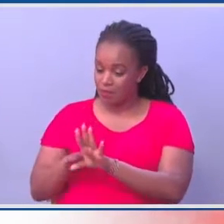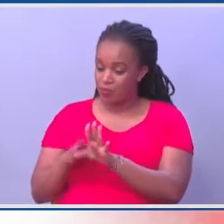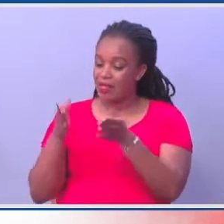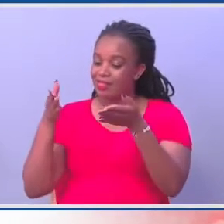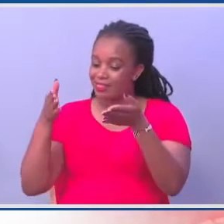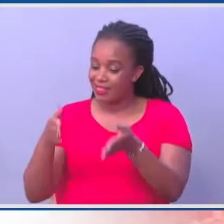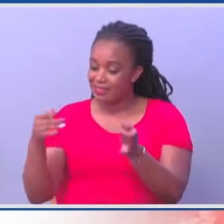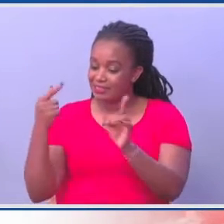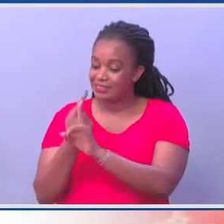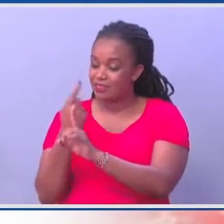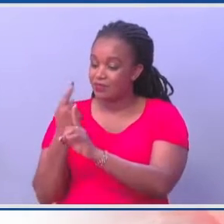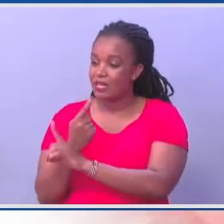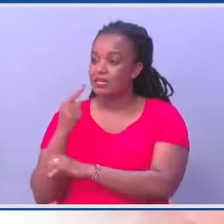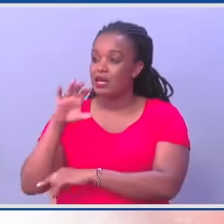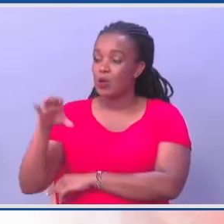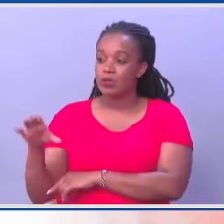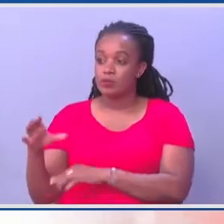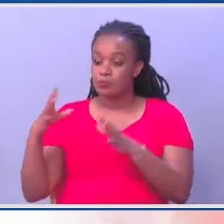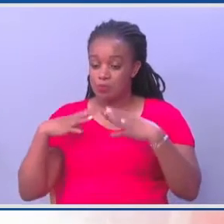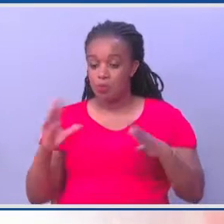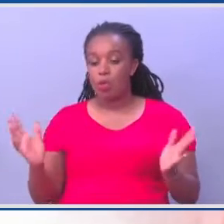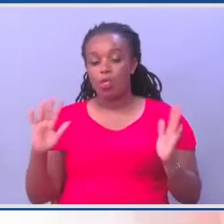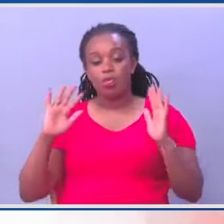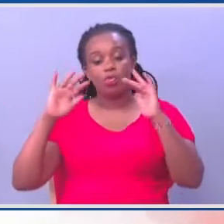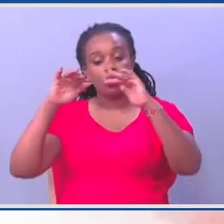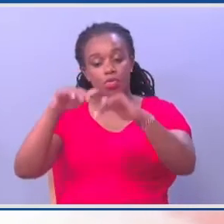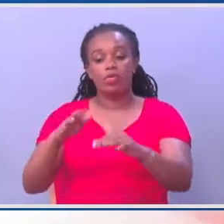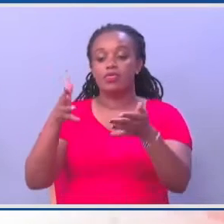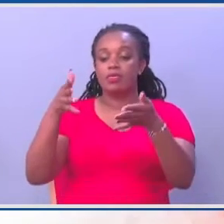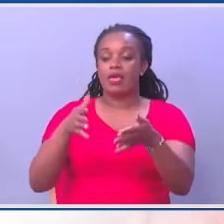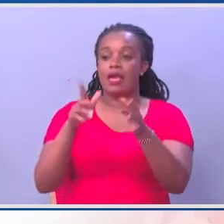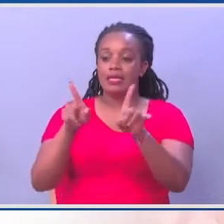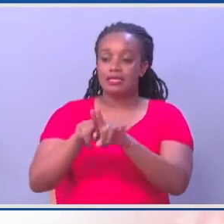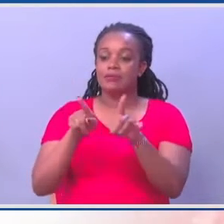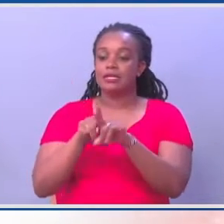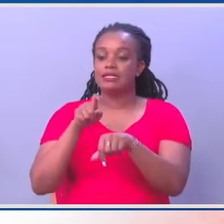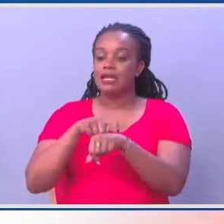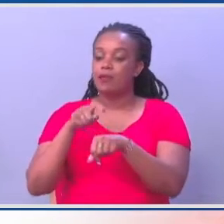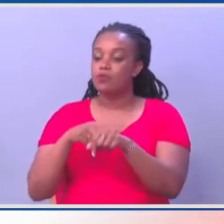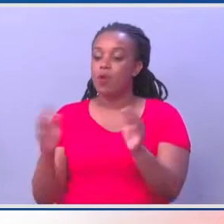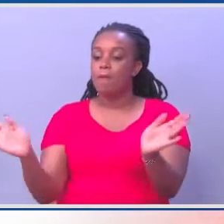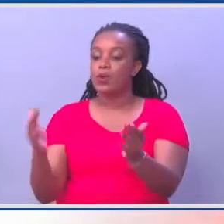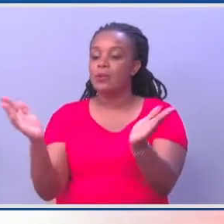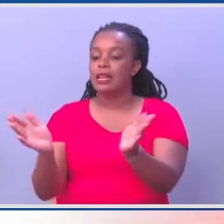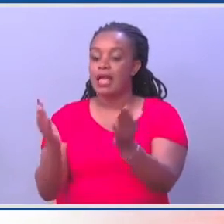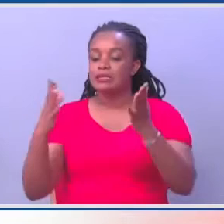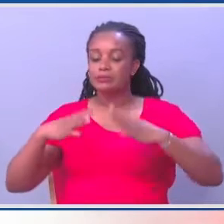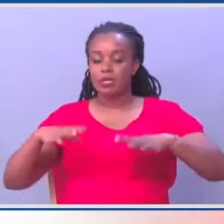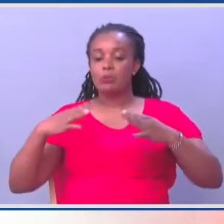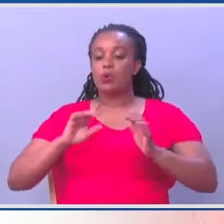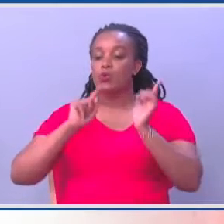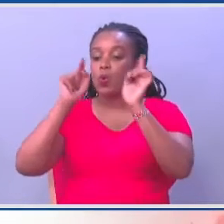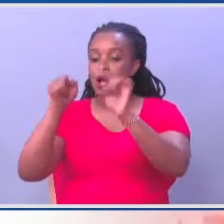respective counties. The people gathered there are like when you can mobilize people to come for your meeting who are